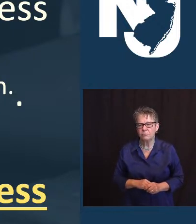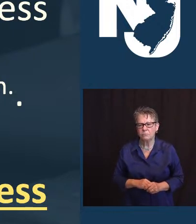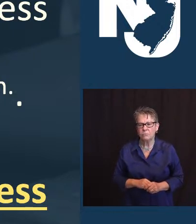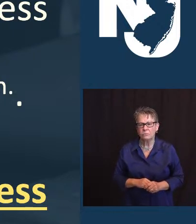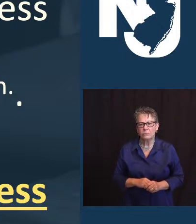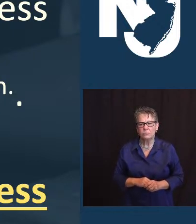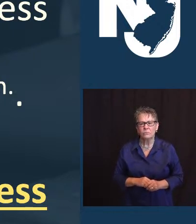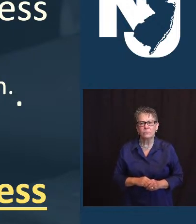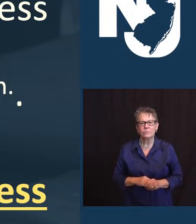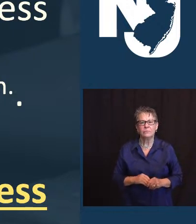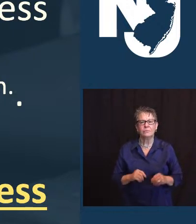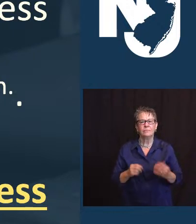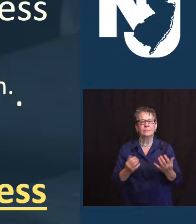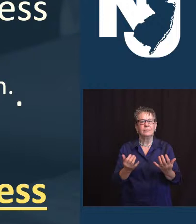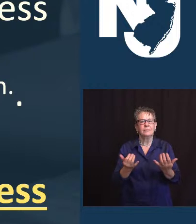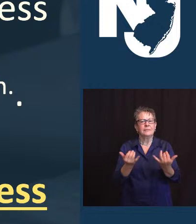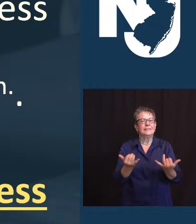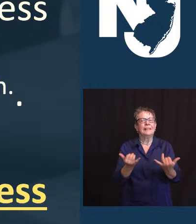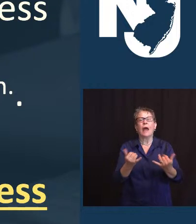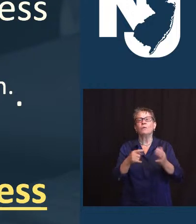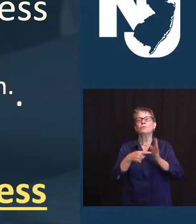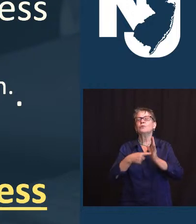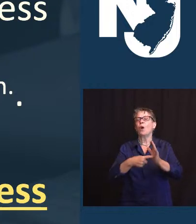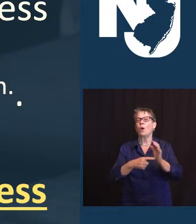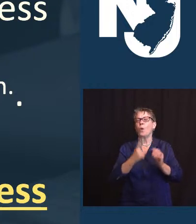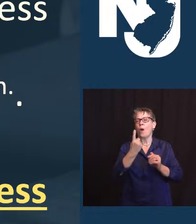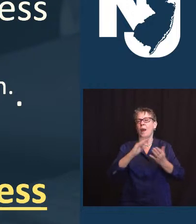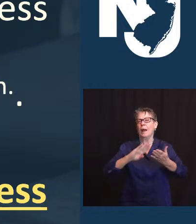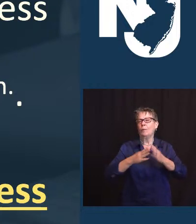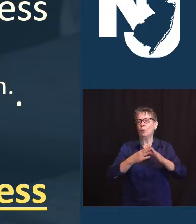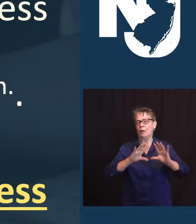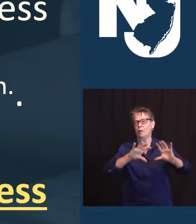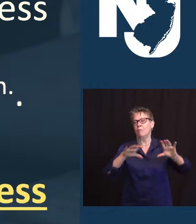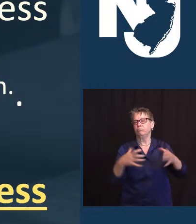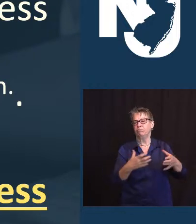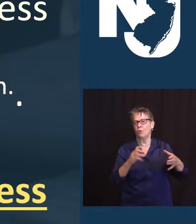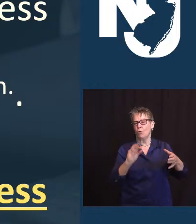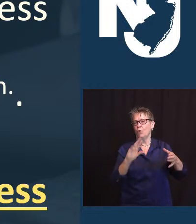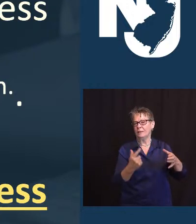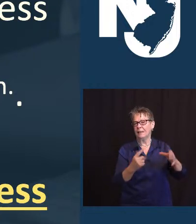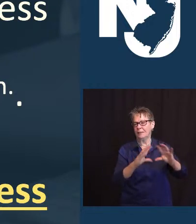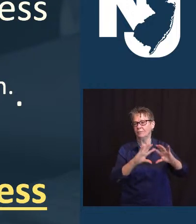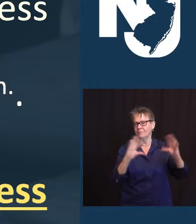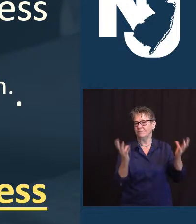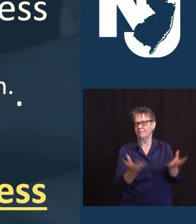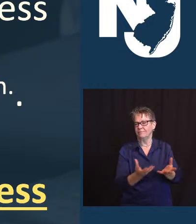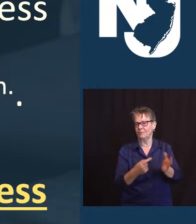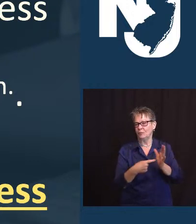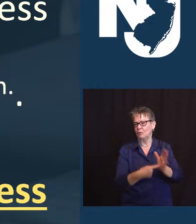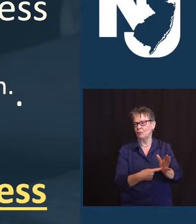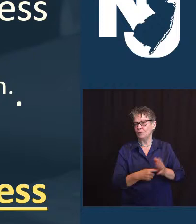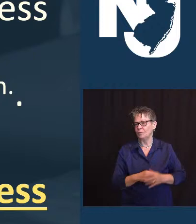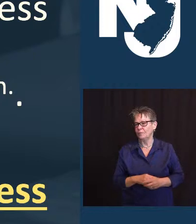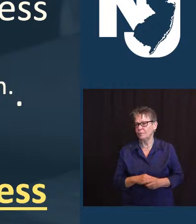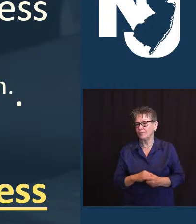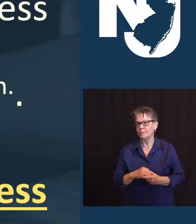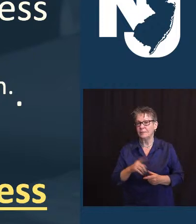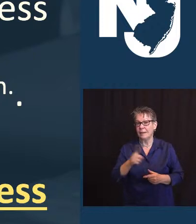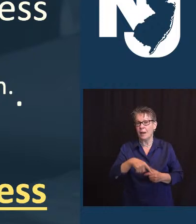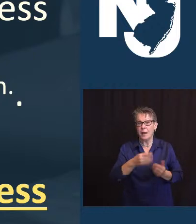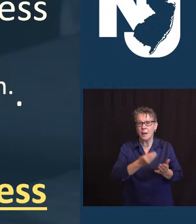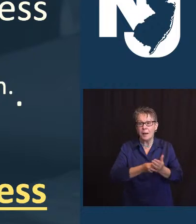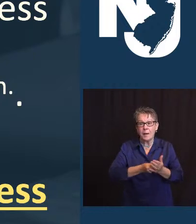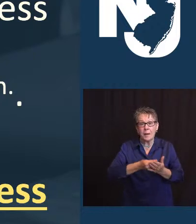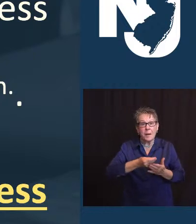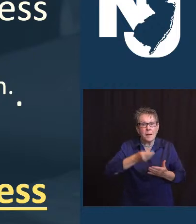community organizations which has received funding through the Sustain and Serve program to purchase meals for families in need from